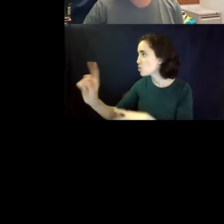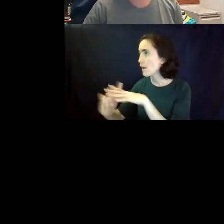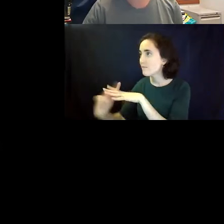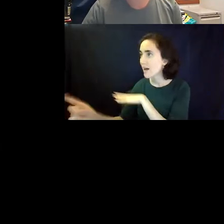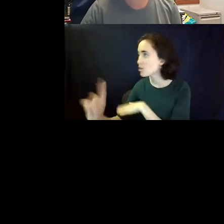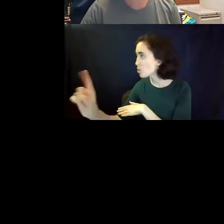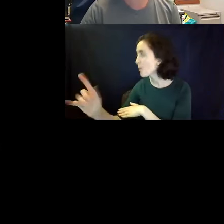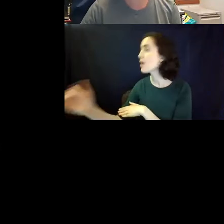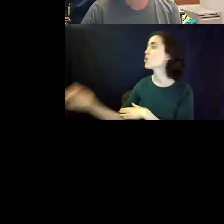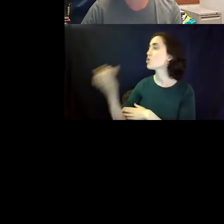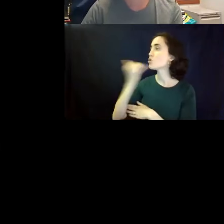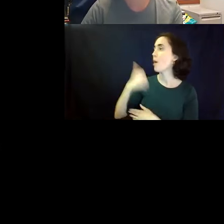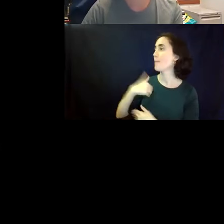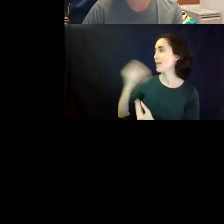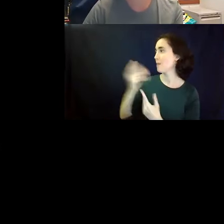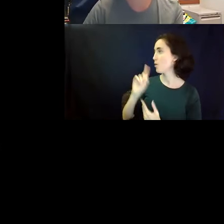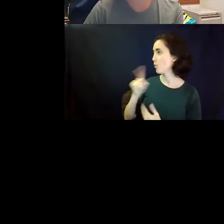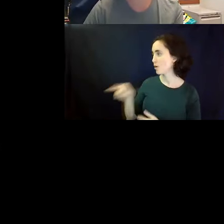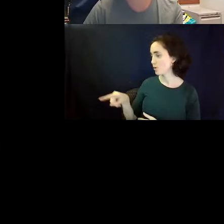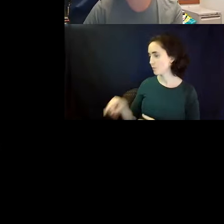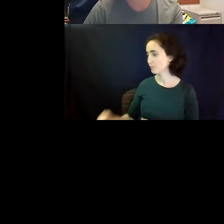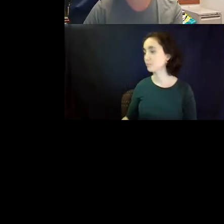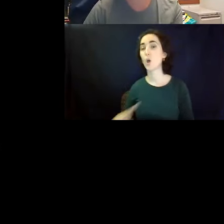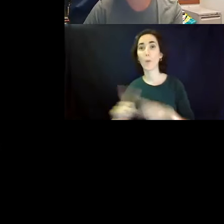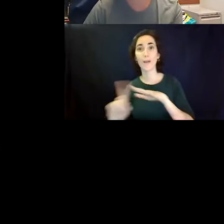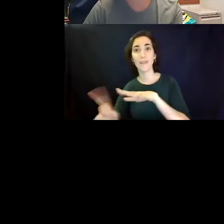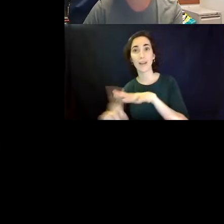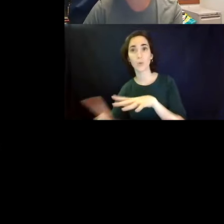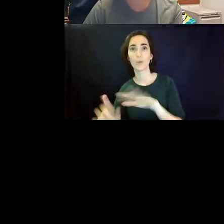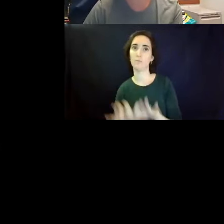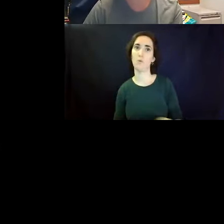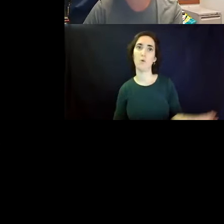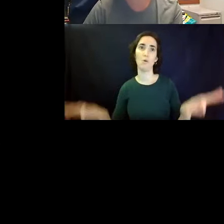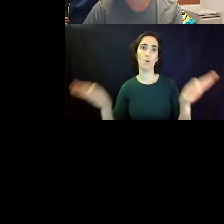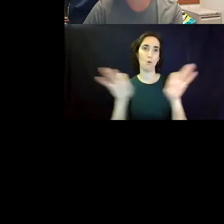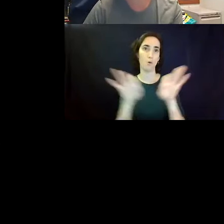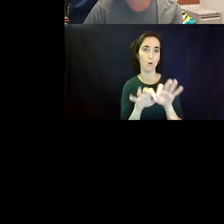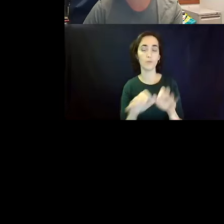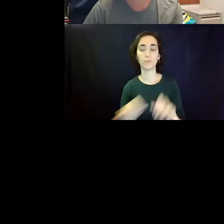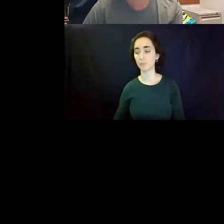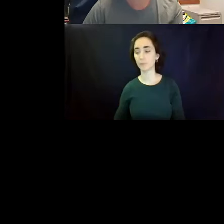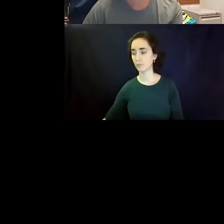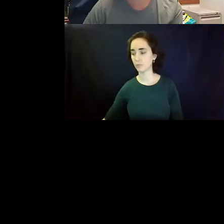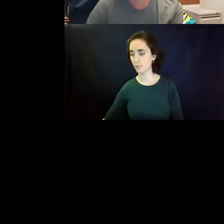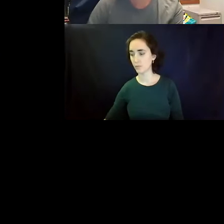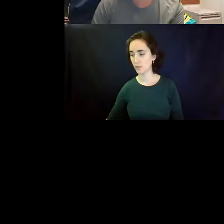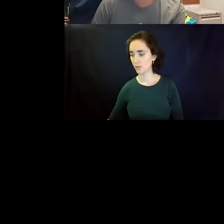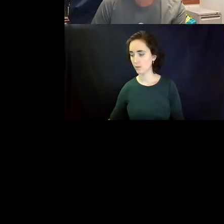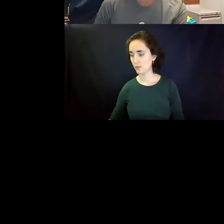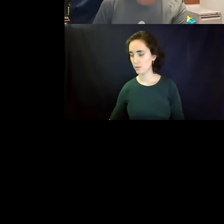very important in evacuations and having everybody stay informed.